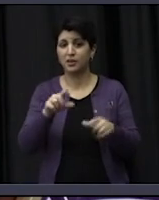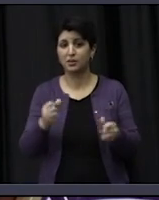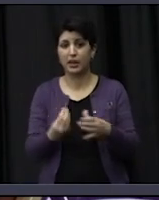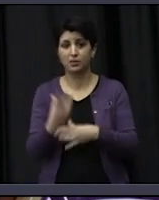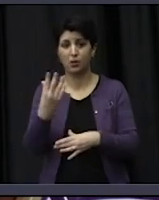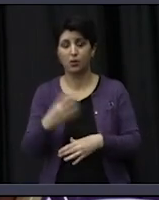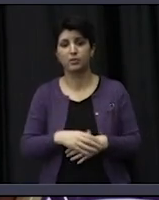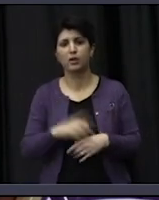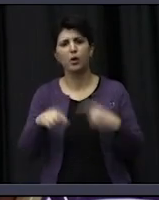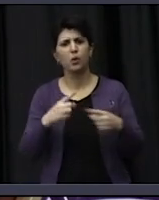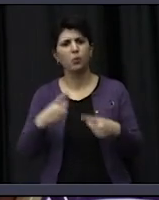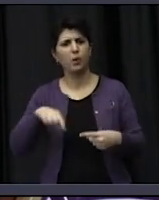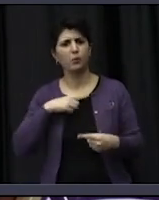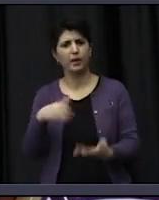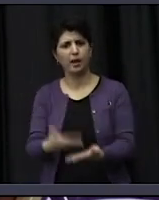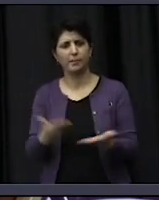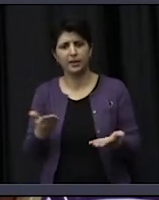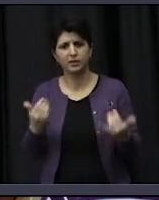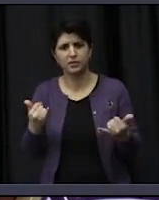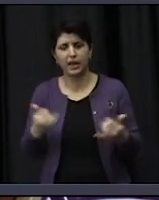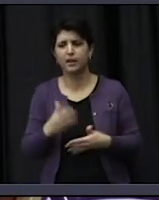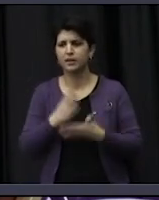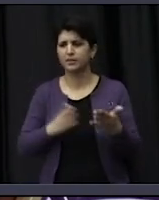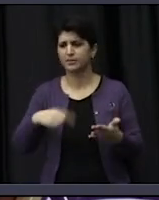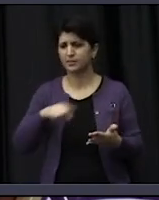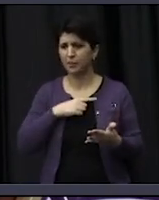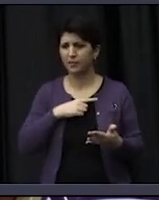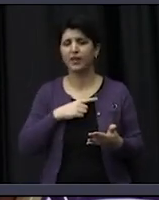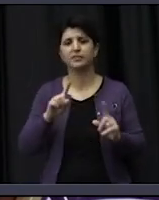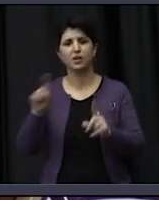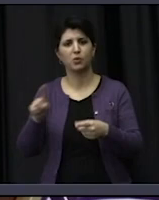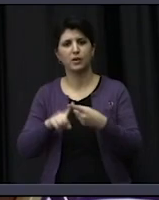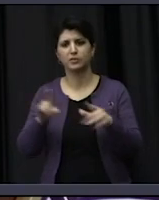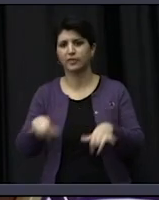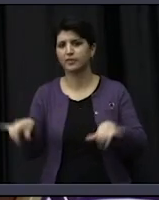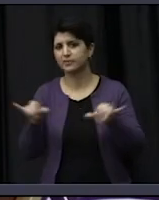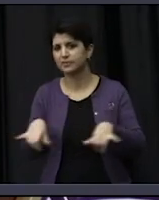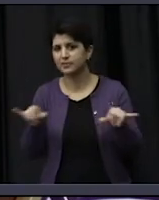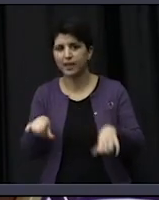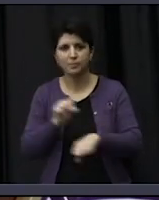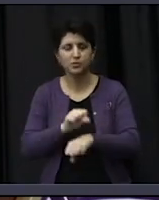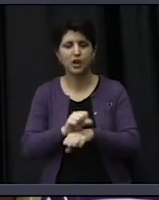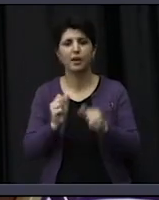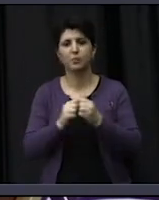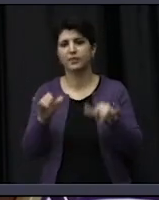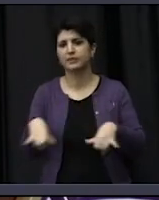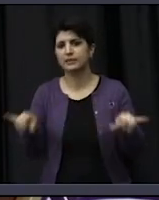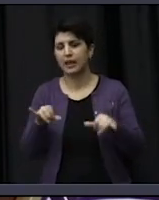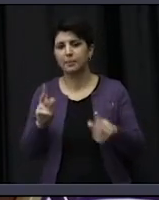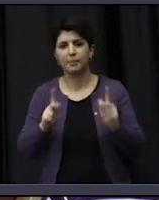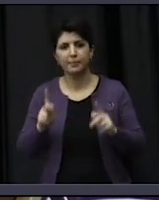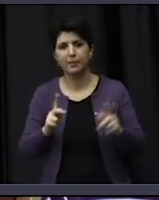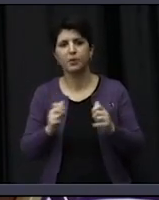leave here today, some of us are going back to the same job with the same people and the same responsibilities.